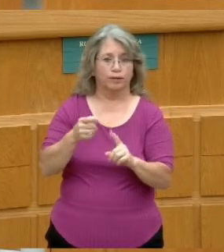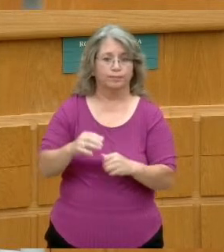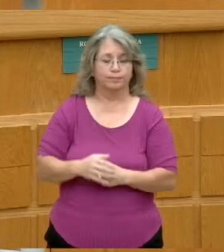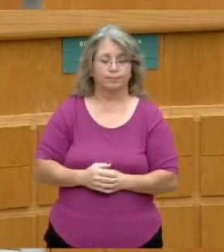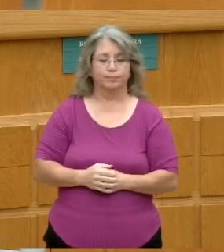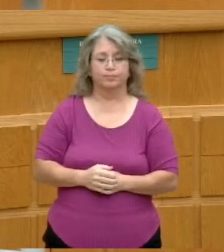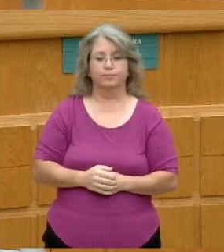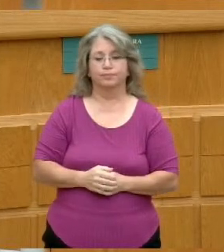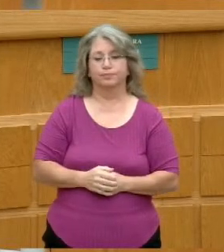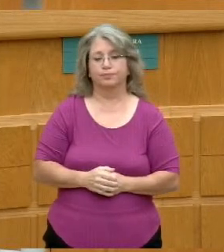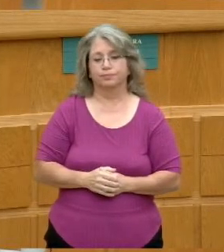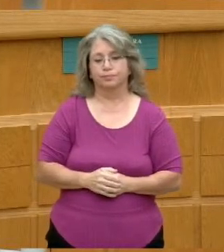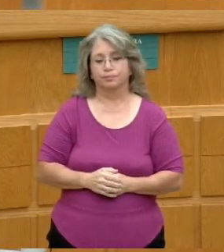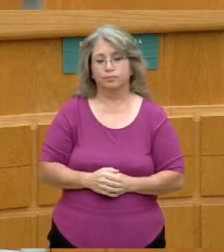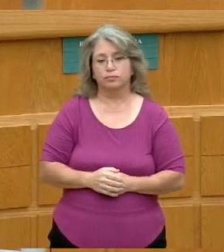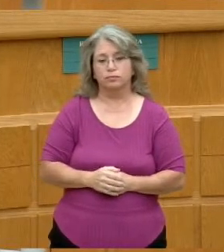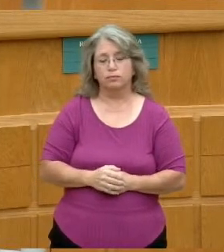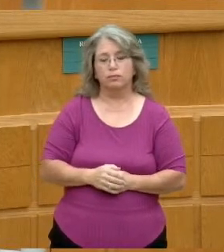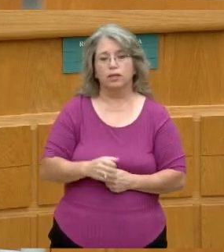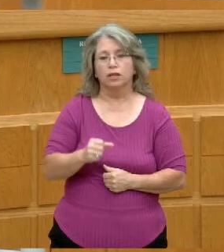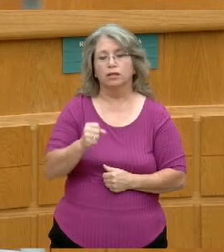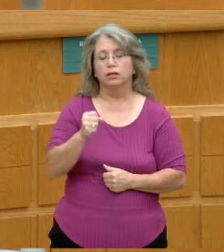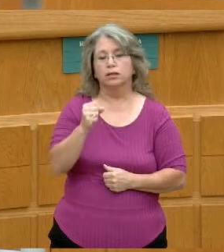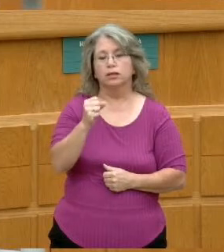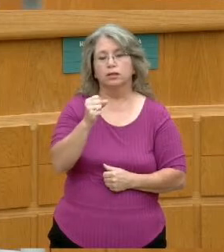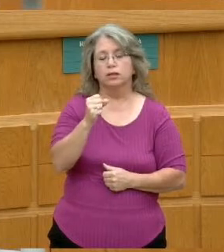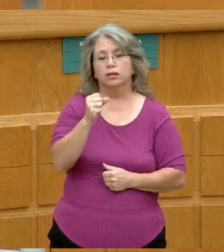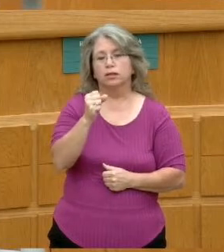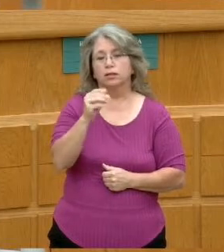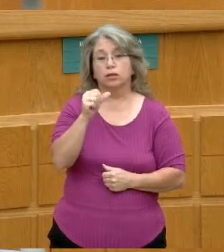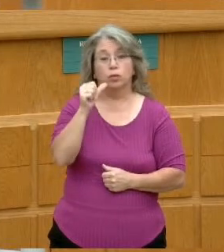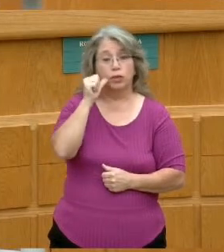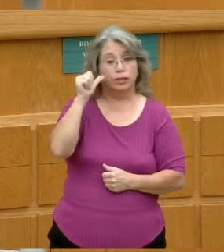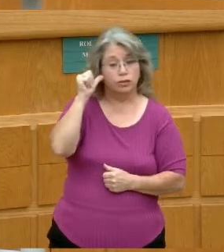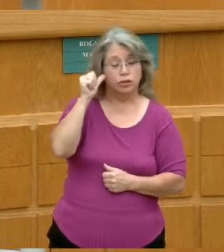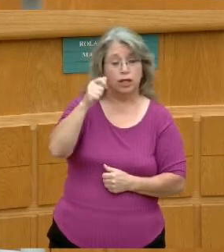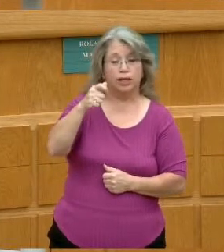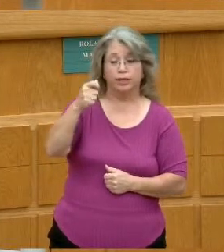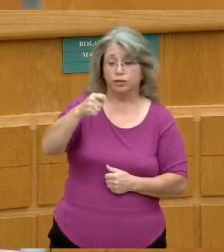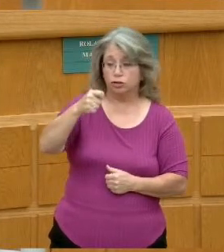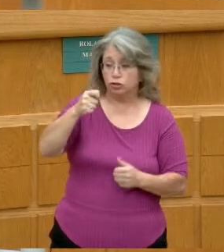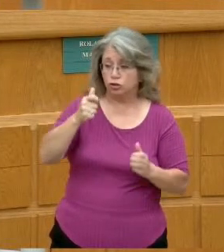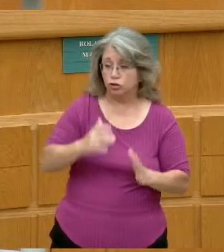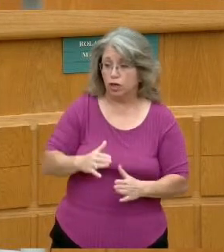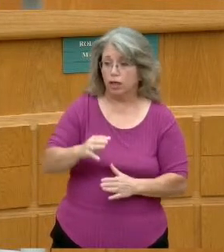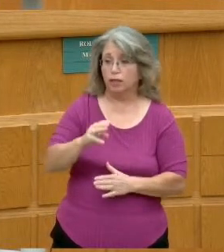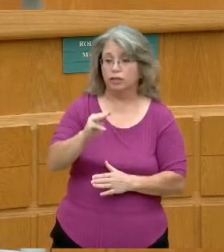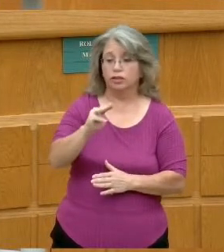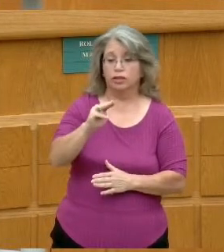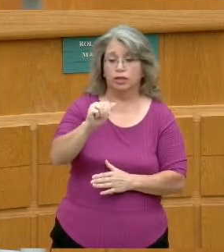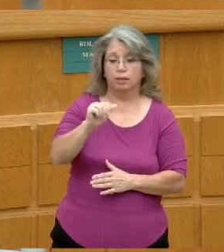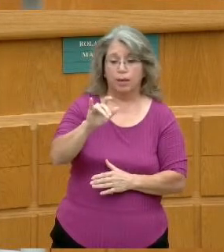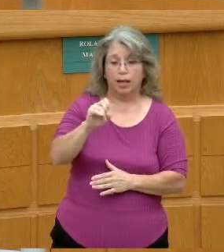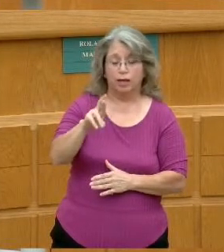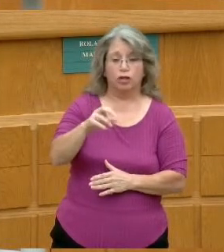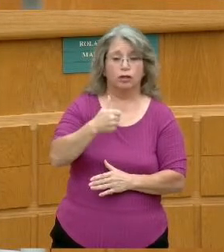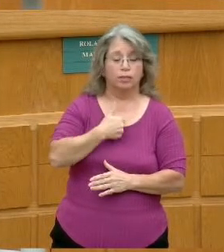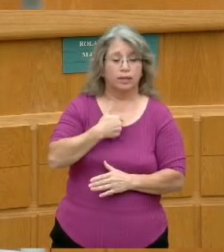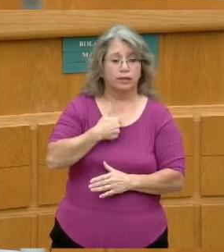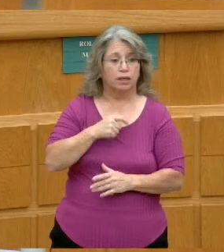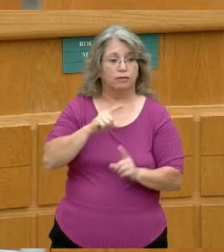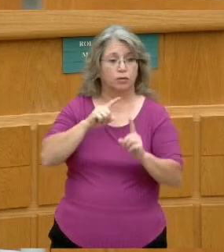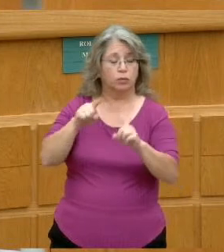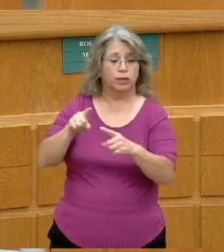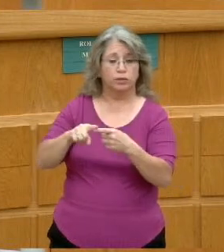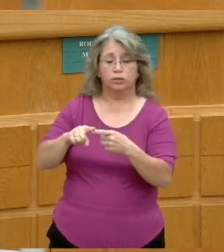more recap on testing. So yesterday, the judge, the mayor, myself, were at a press briefing with Dr. Blow, and he